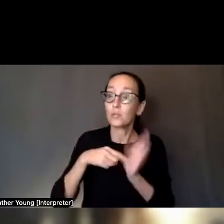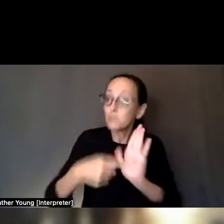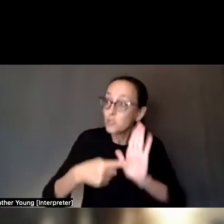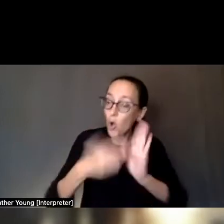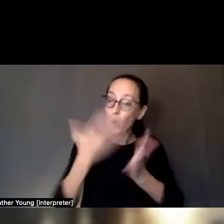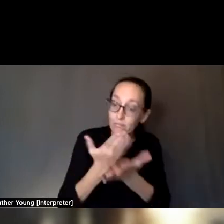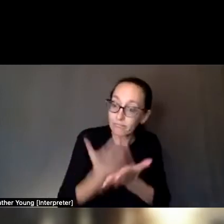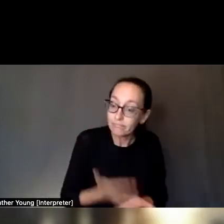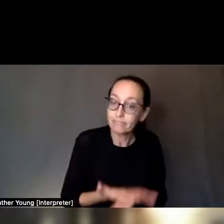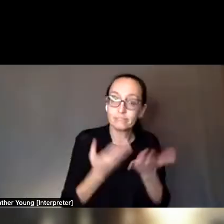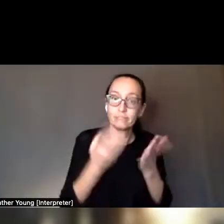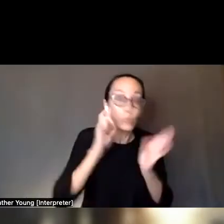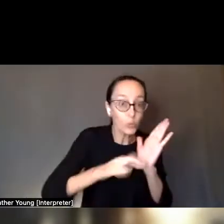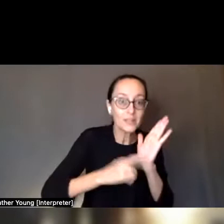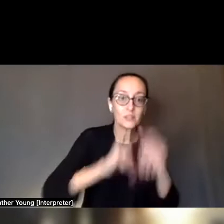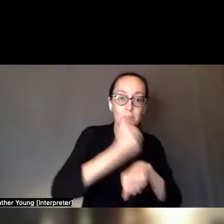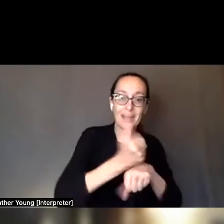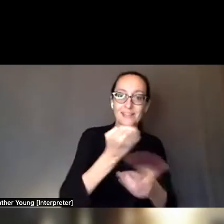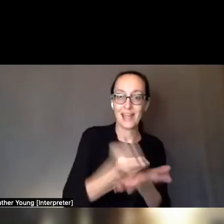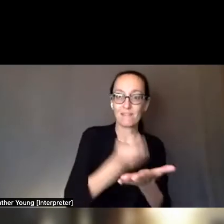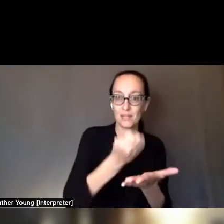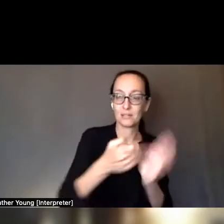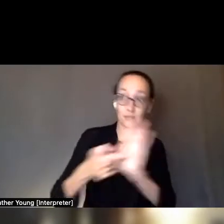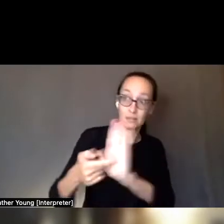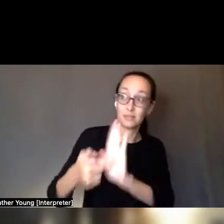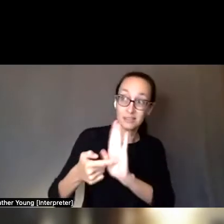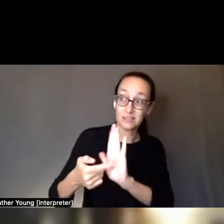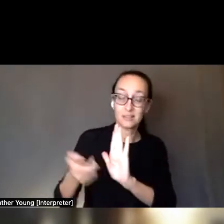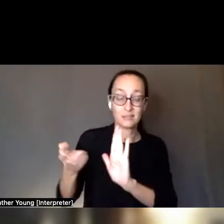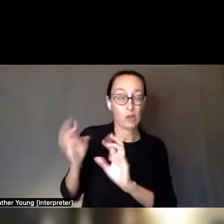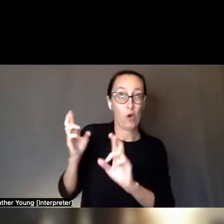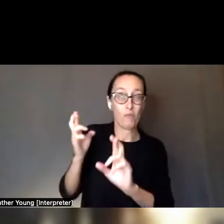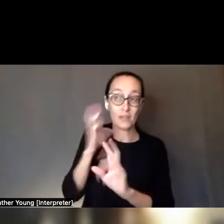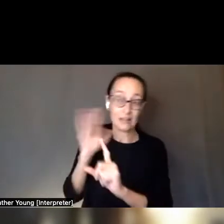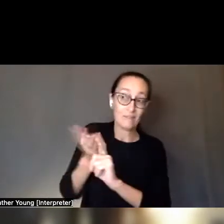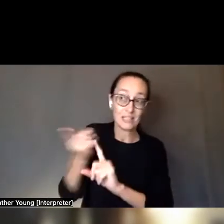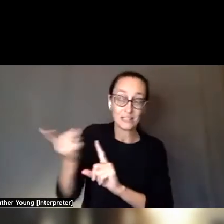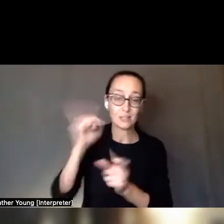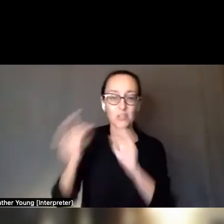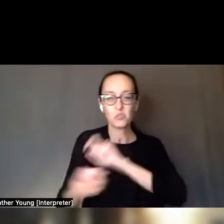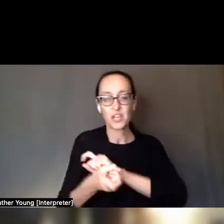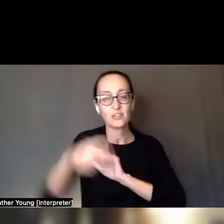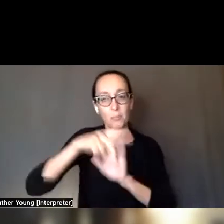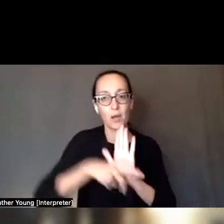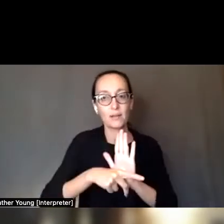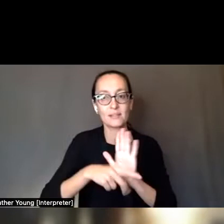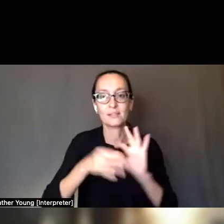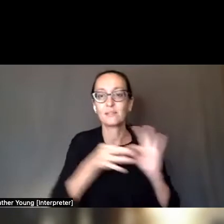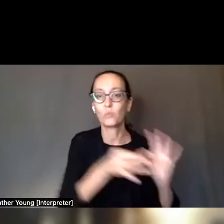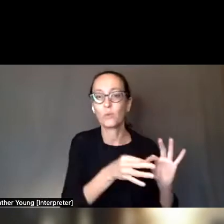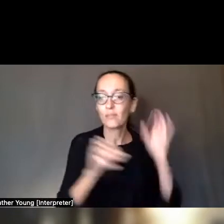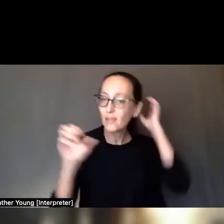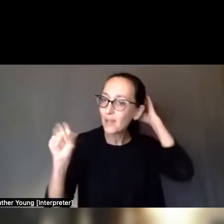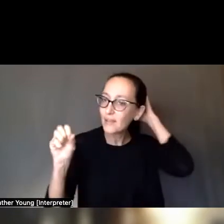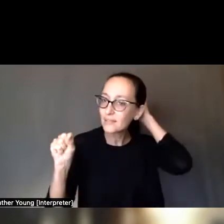evidence, that's going to hopefully cause them to change their policies related to SSD. And so